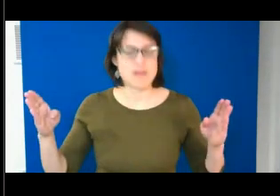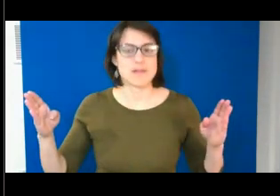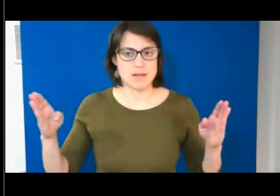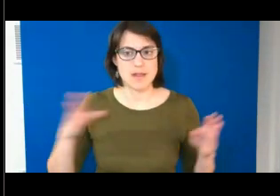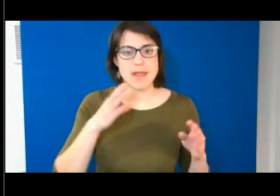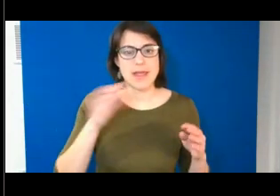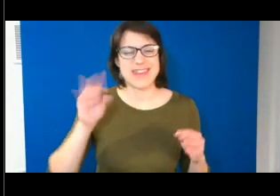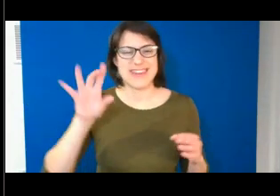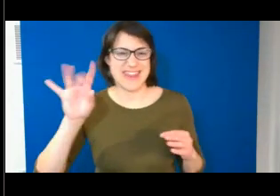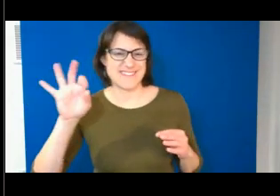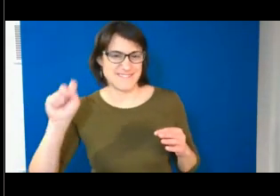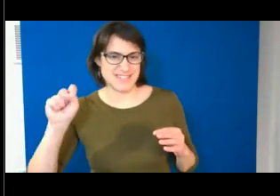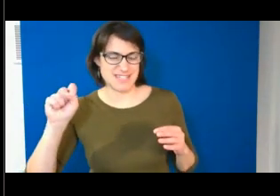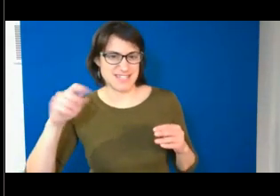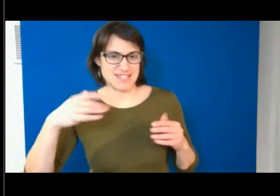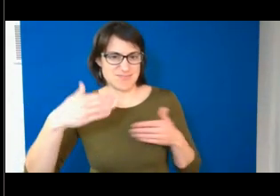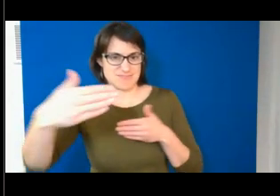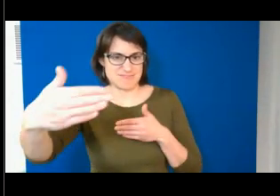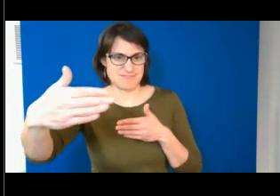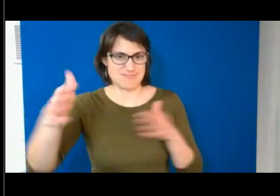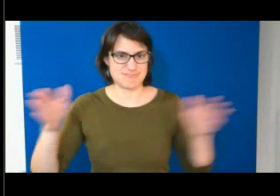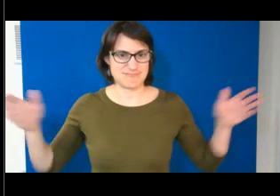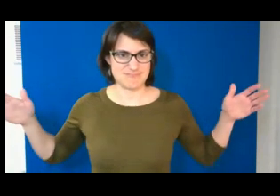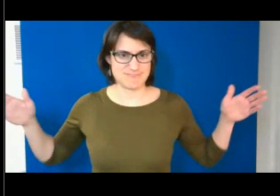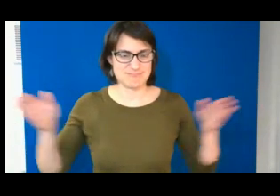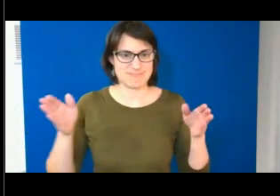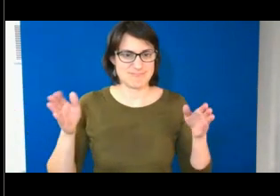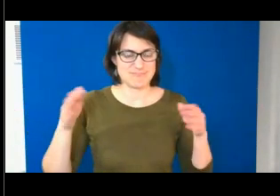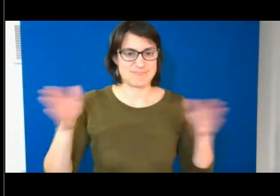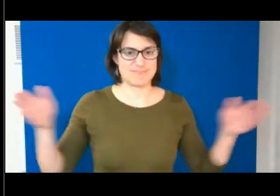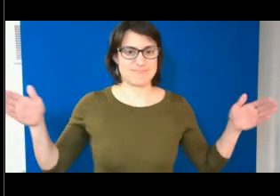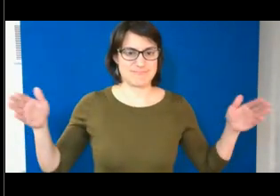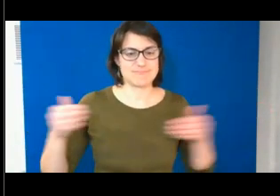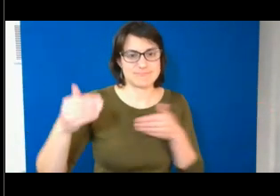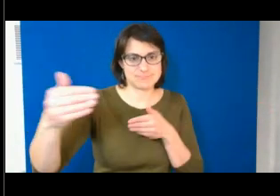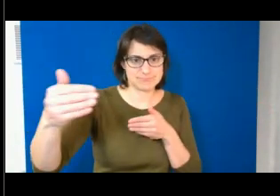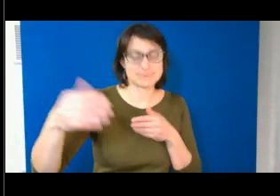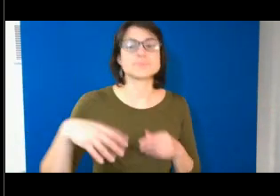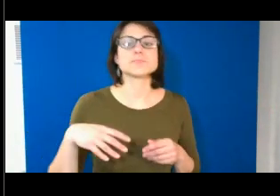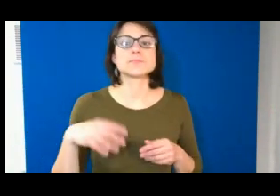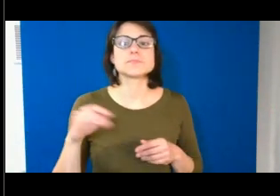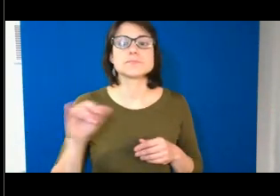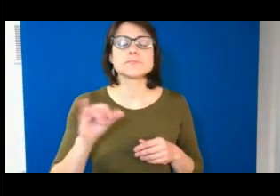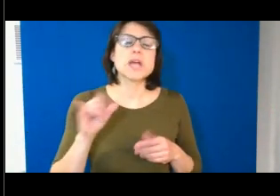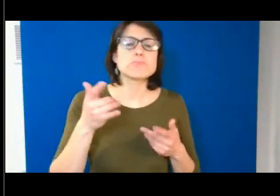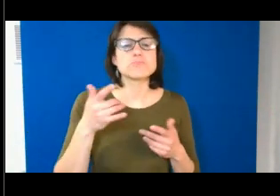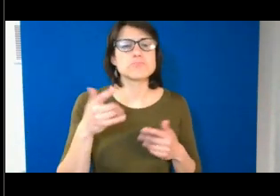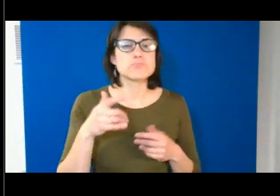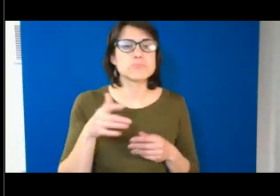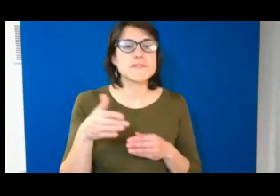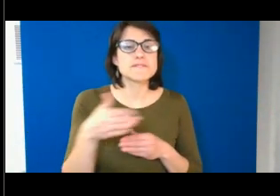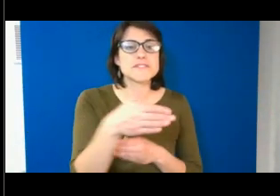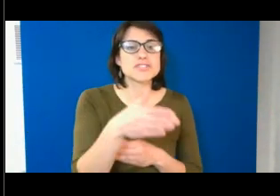feet wide. So the boom also something like 12 feet, something like that in that range.